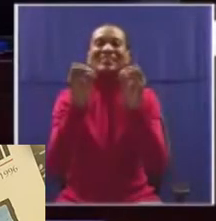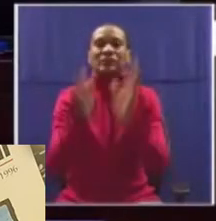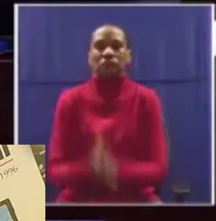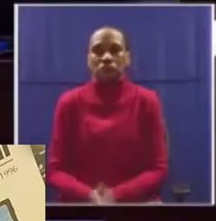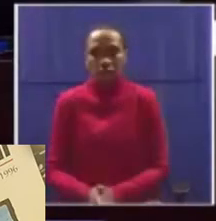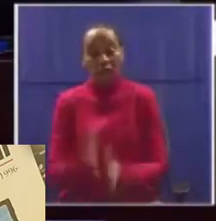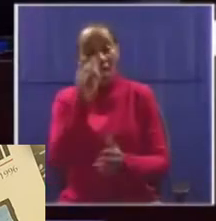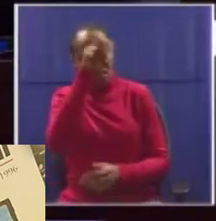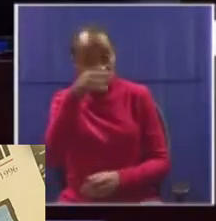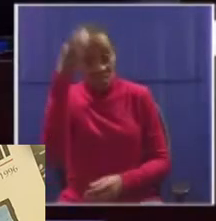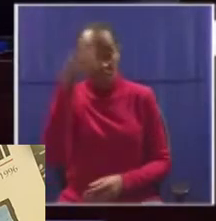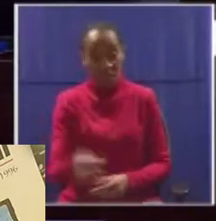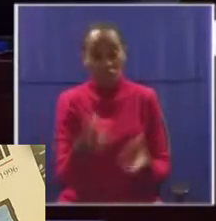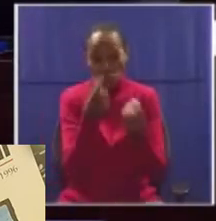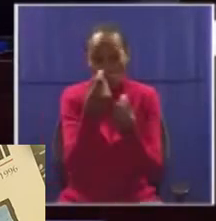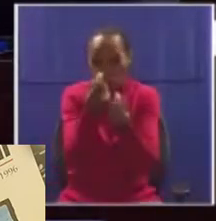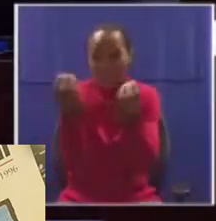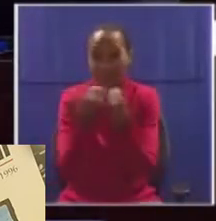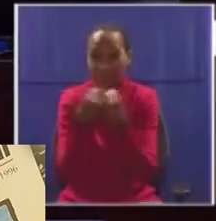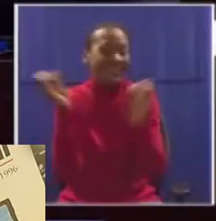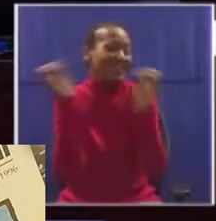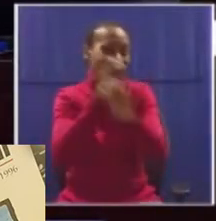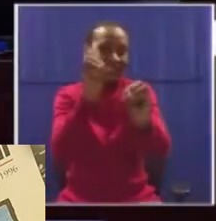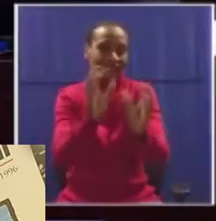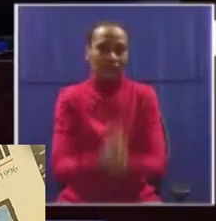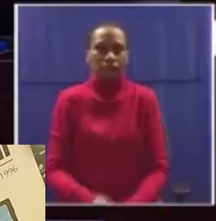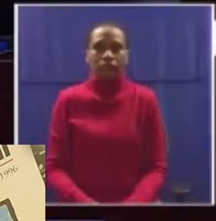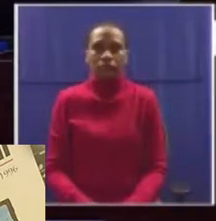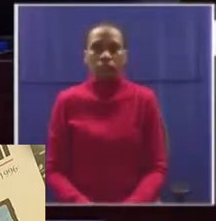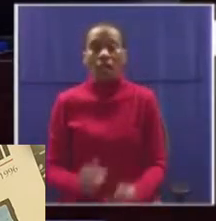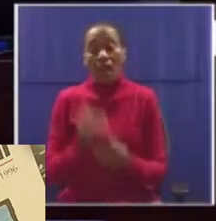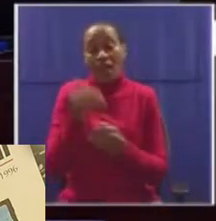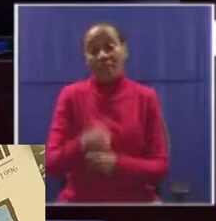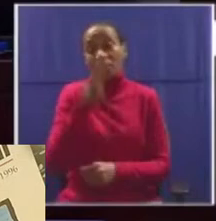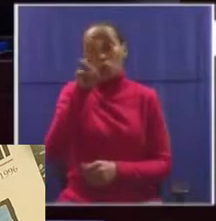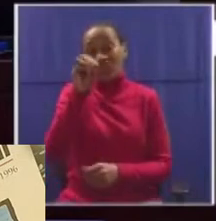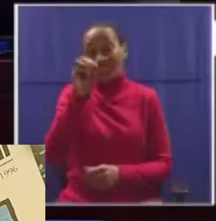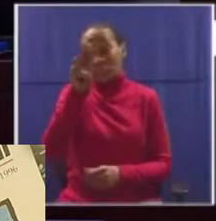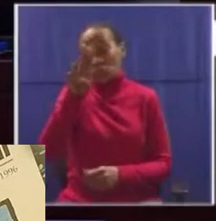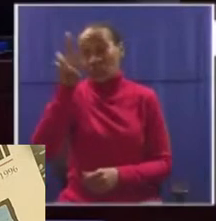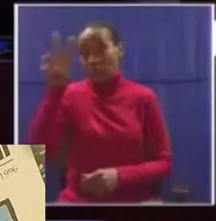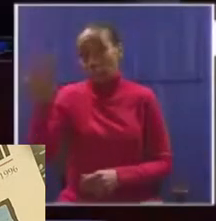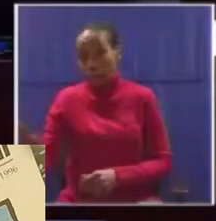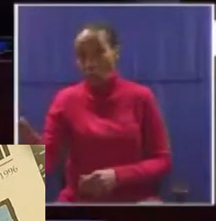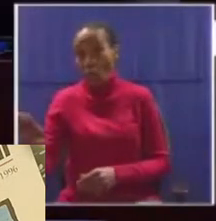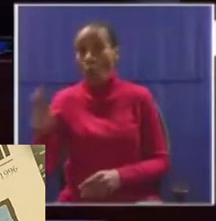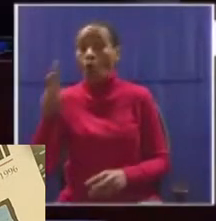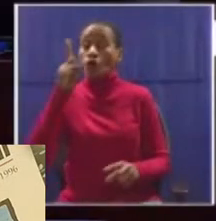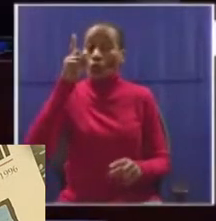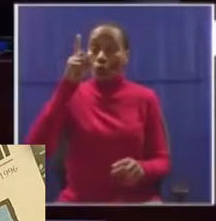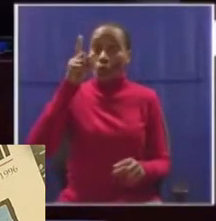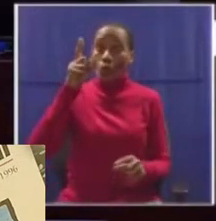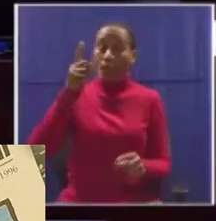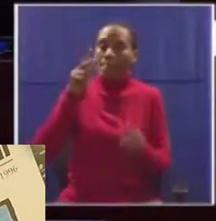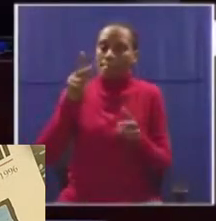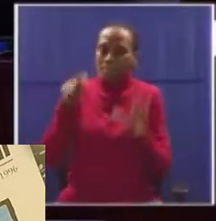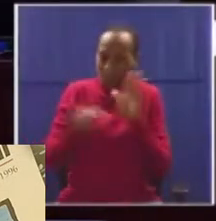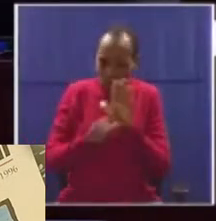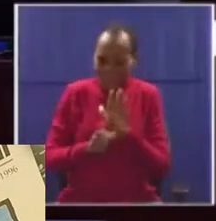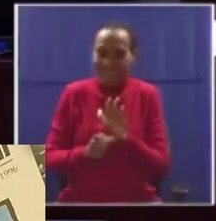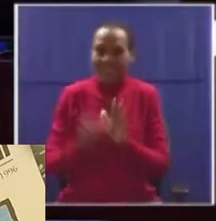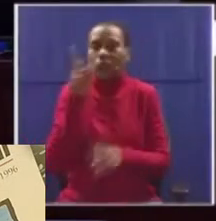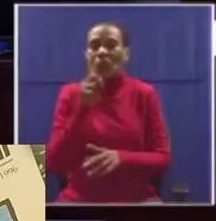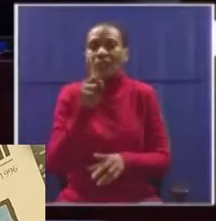under the ANC government however after 2024 accountability as a principle